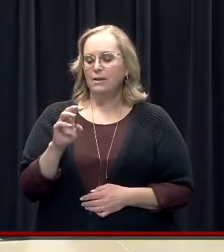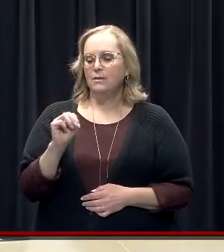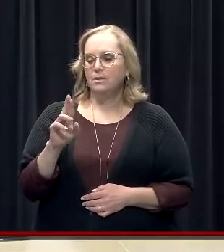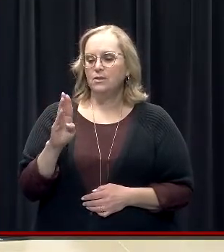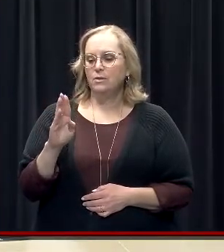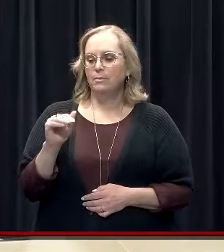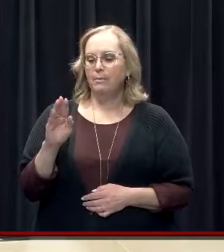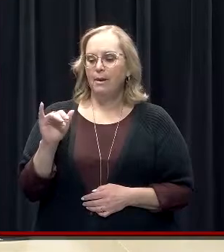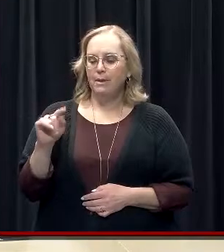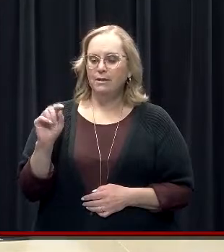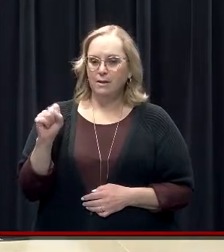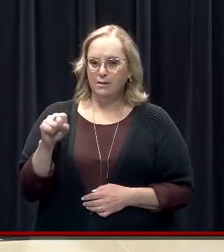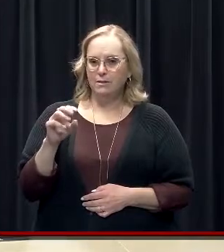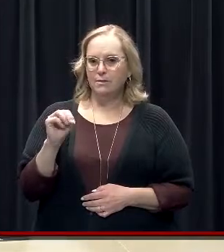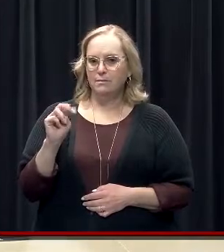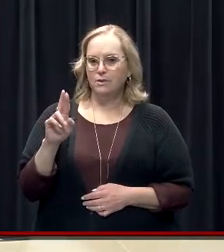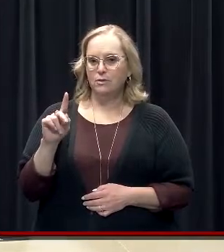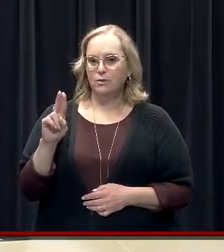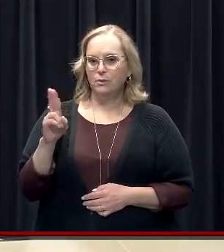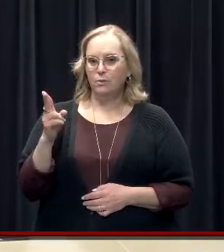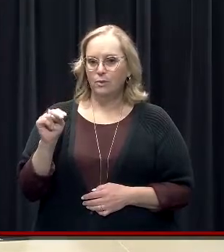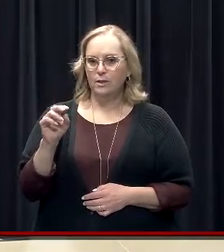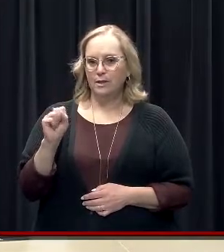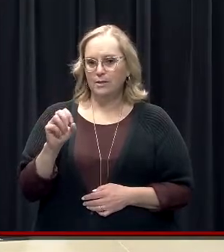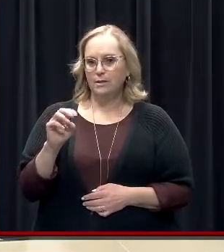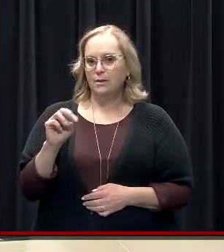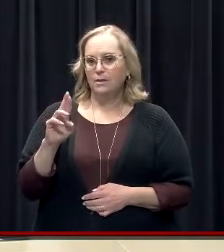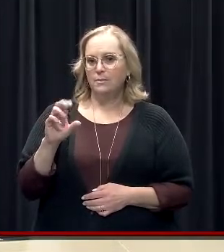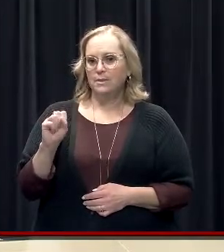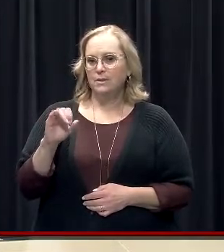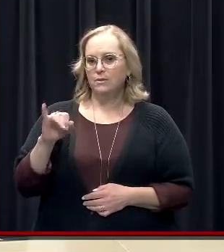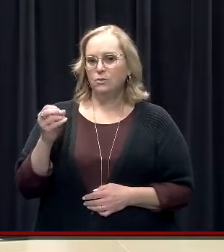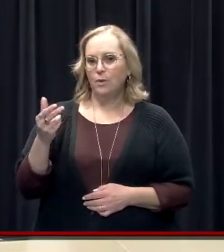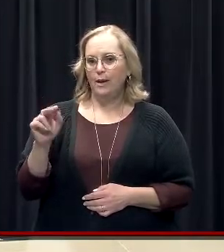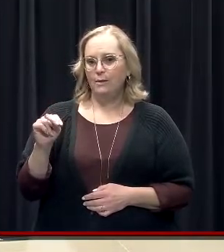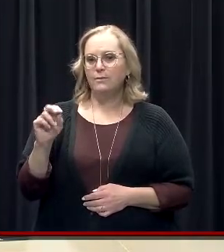Mr. Kuhn, Yes. Mrs. Johan. Yes.